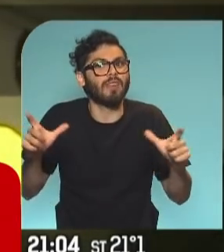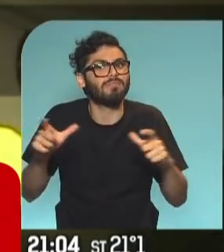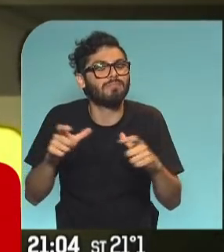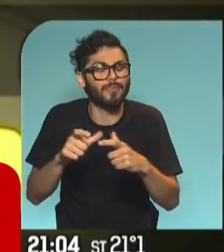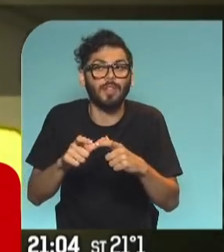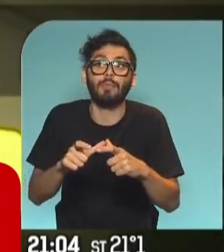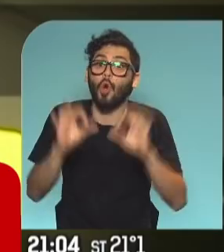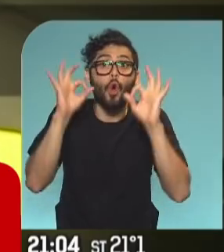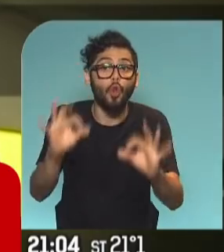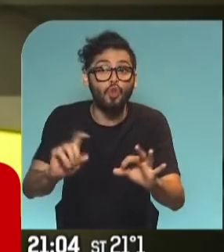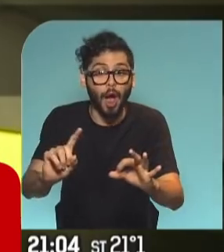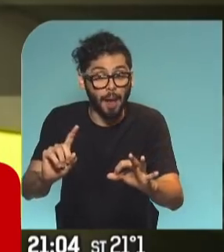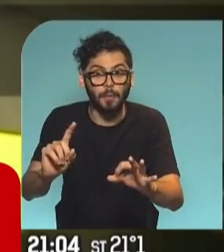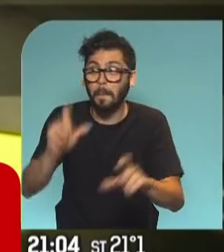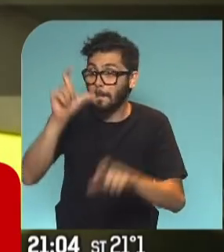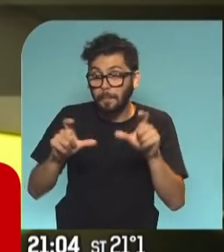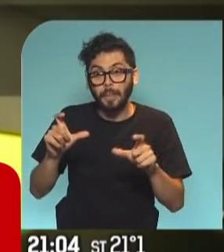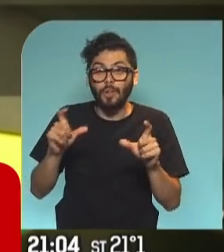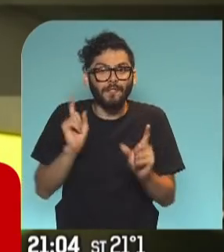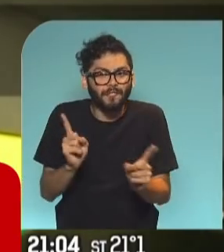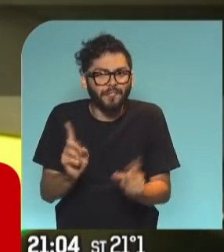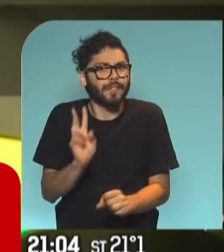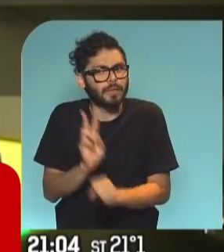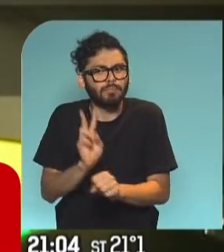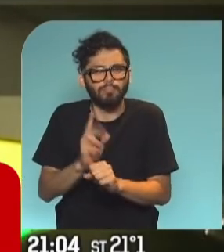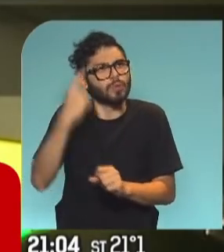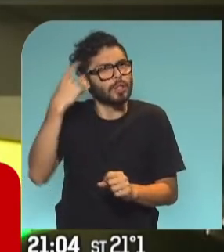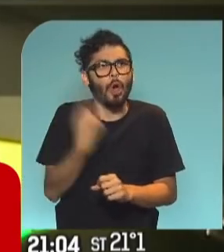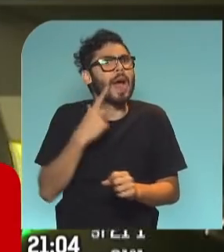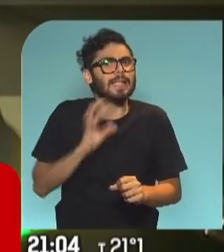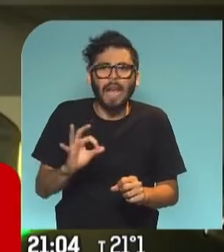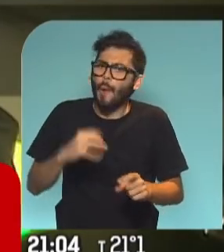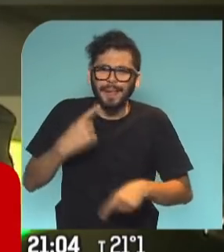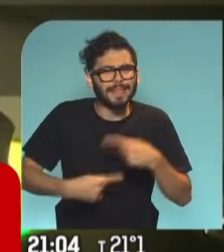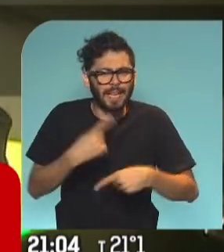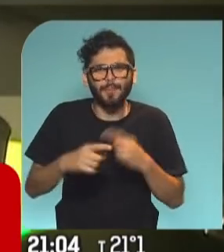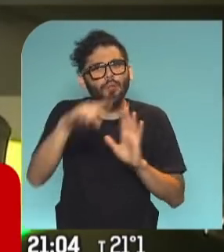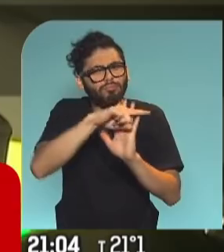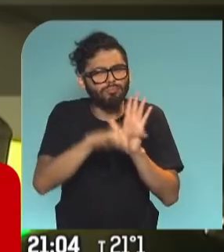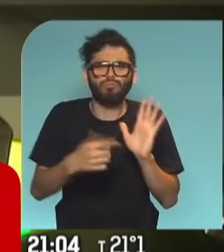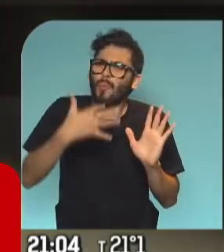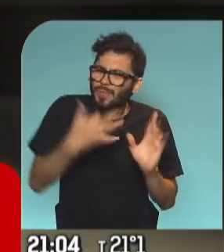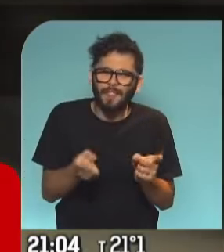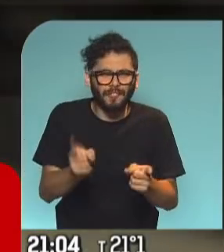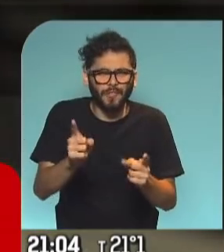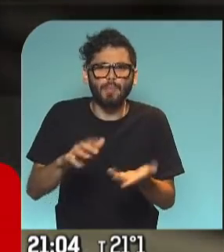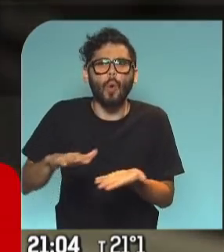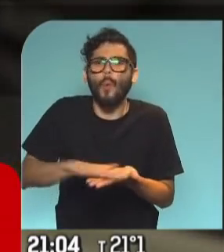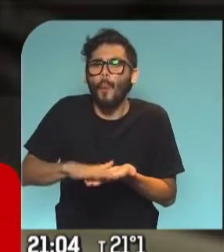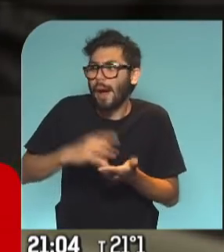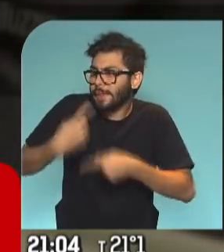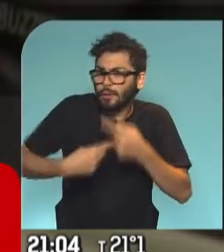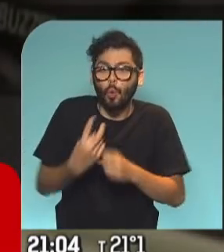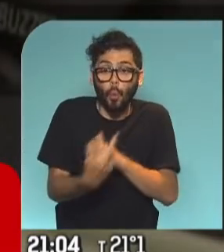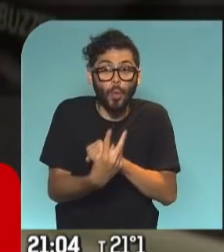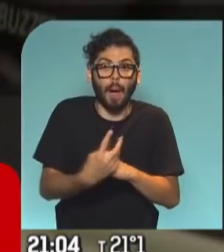keep doing the things we know we need to do, following the rules and the basics to make sure we keep this under control. But